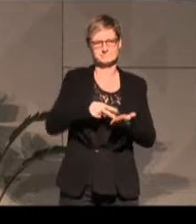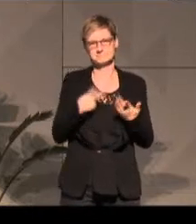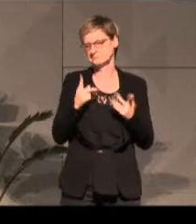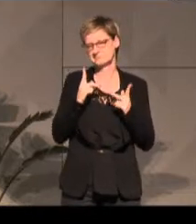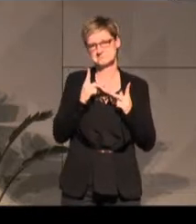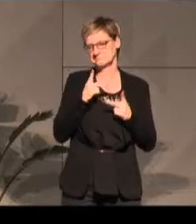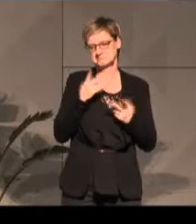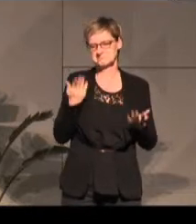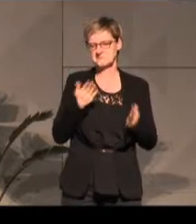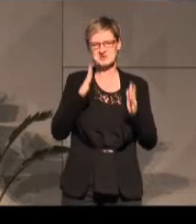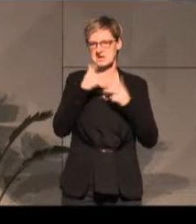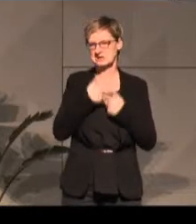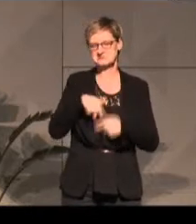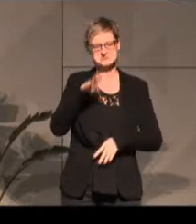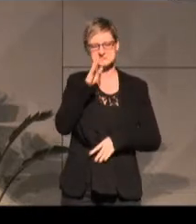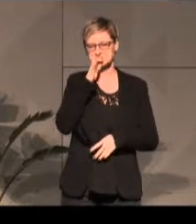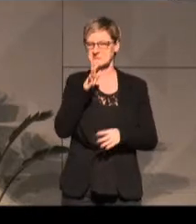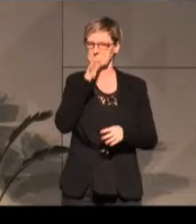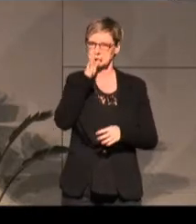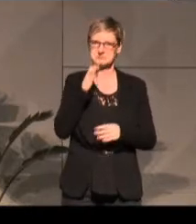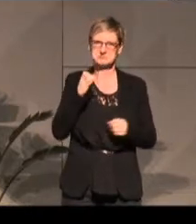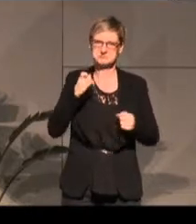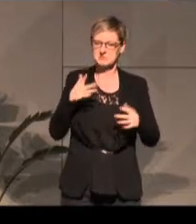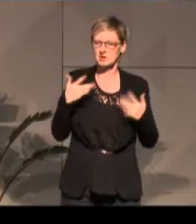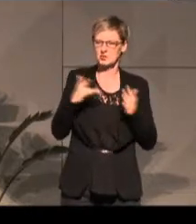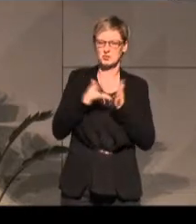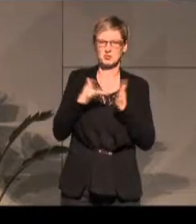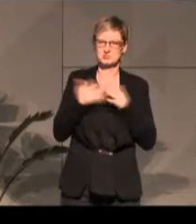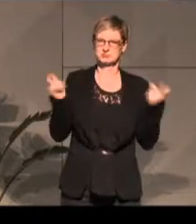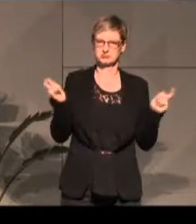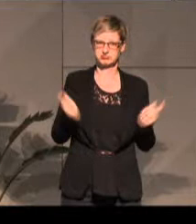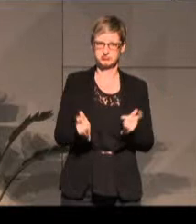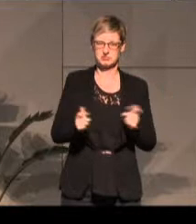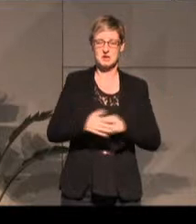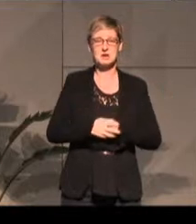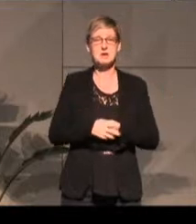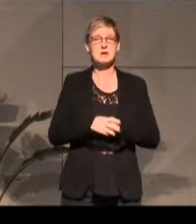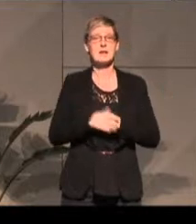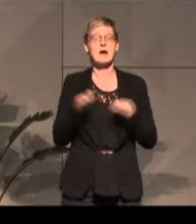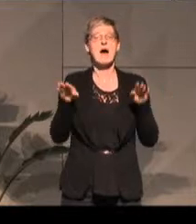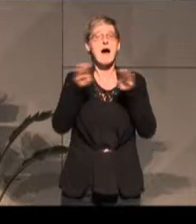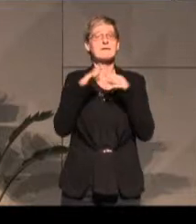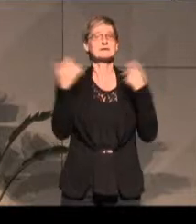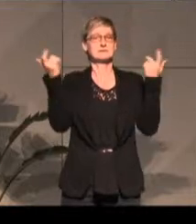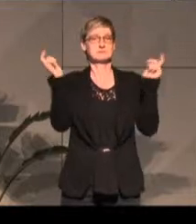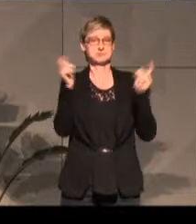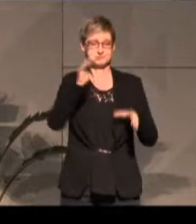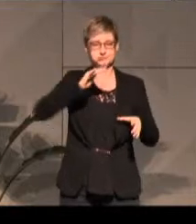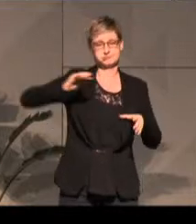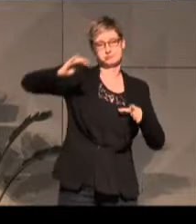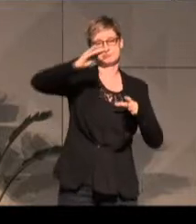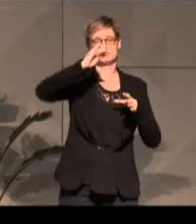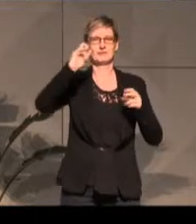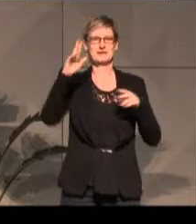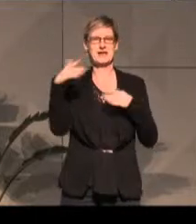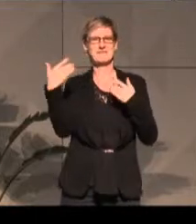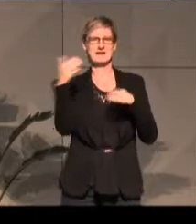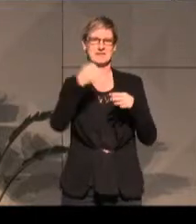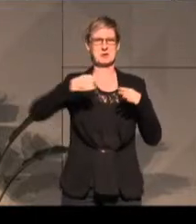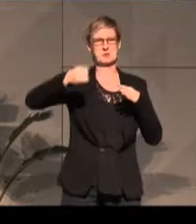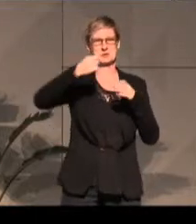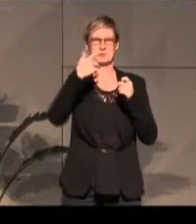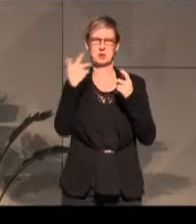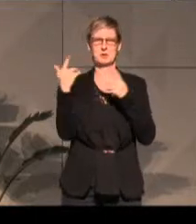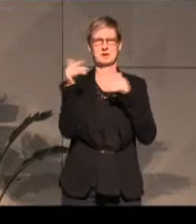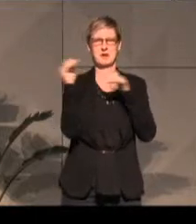their lifetimes, and that was a truly impressive memory to take away. It has an impact for the climate in the rest of